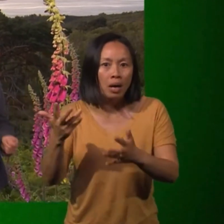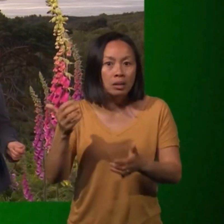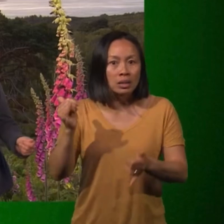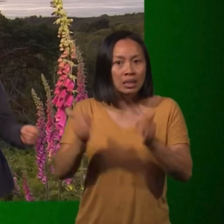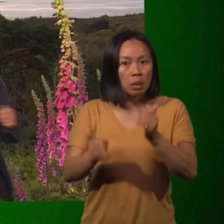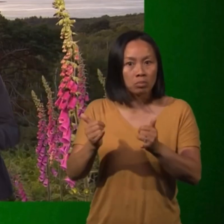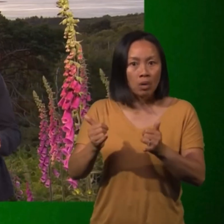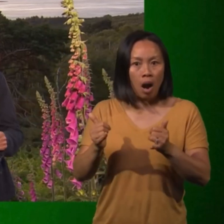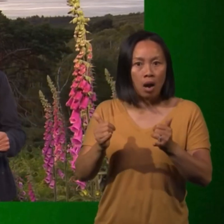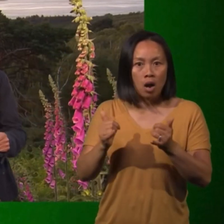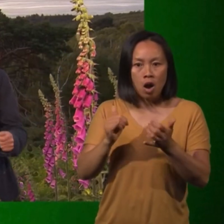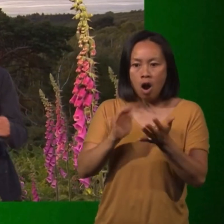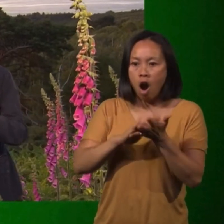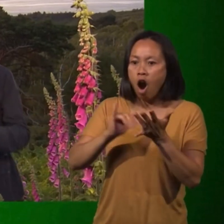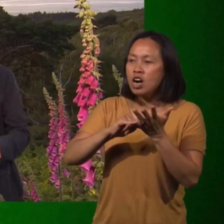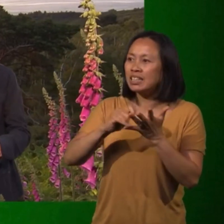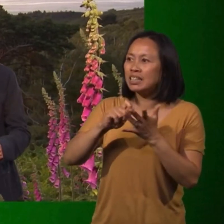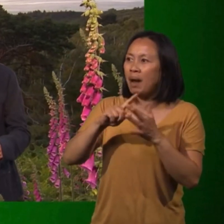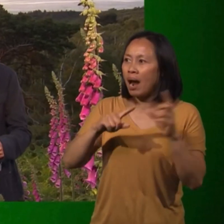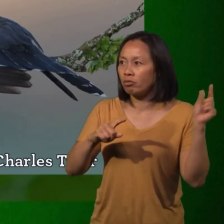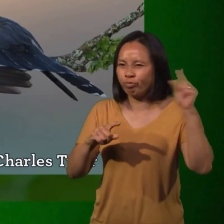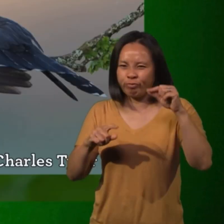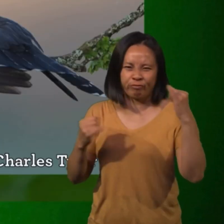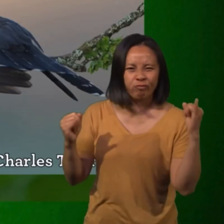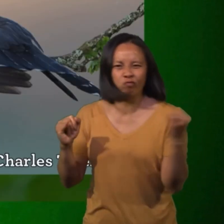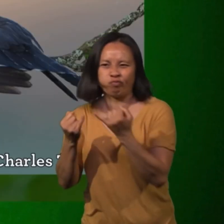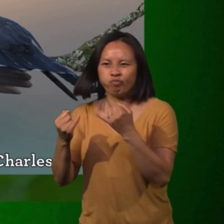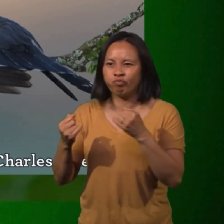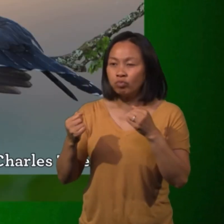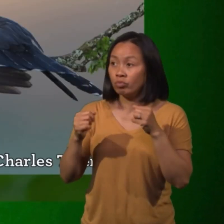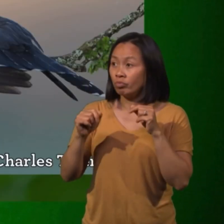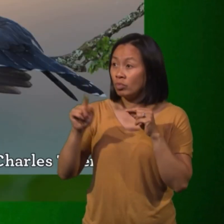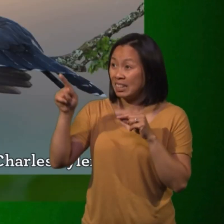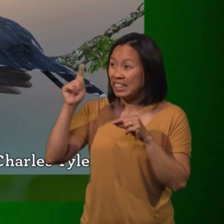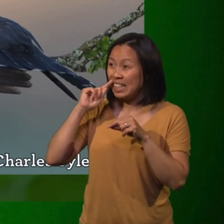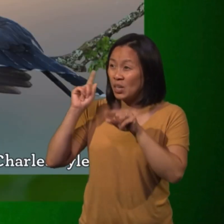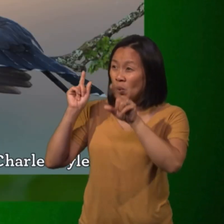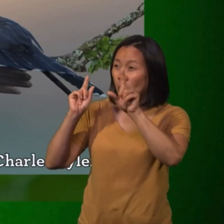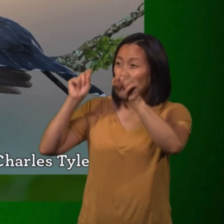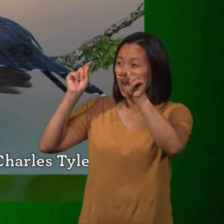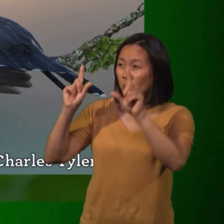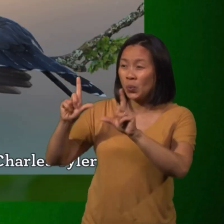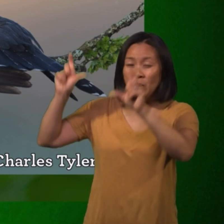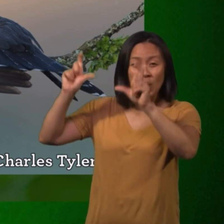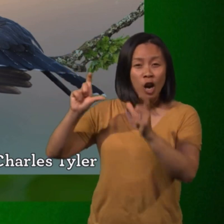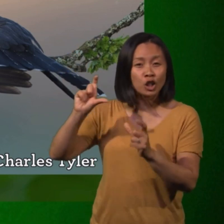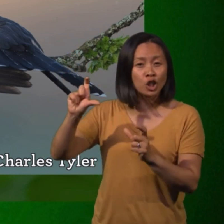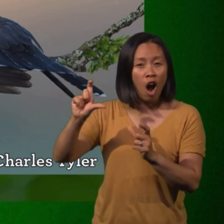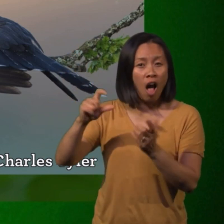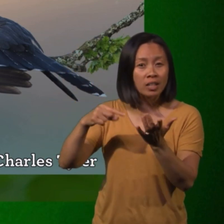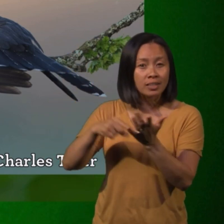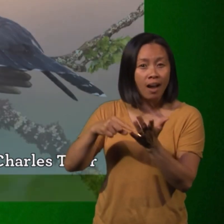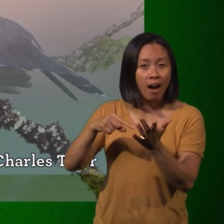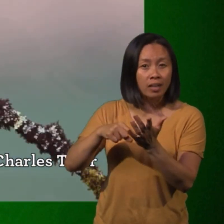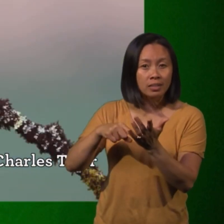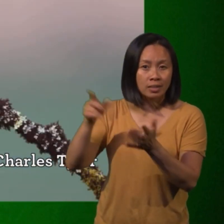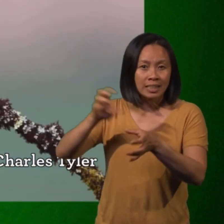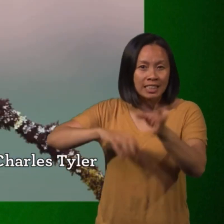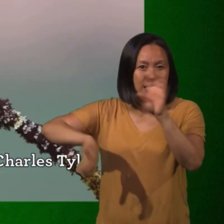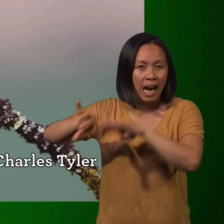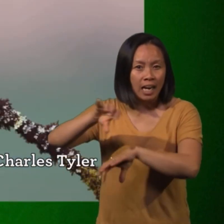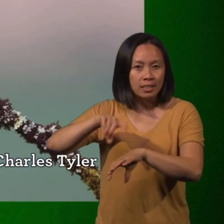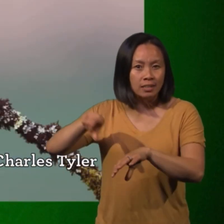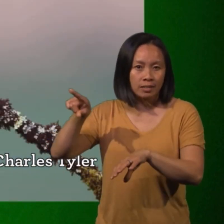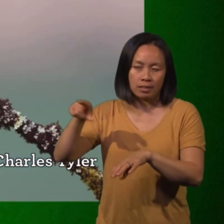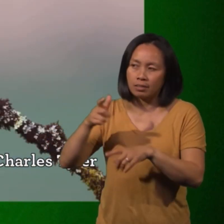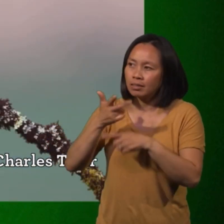host species fights back. Take a look at these photographs. This is from Charles Tyler, and Charles was a scientist who